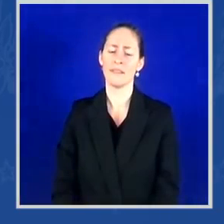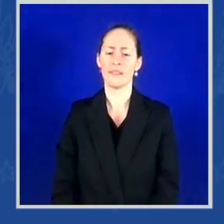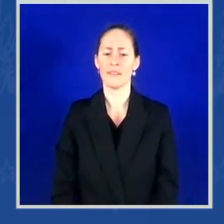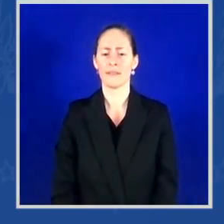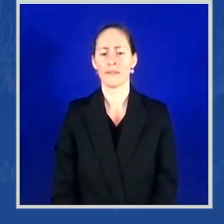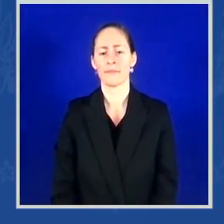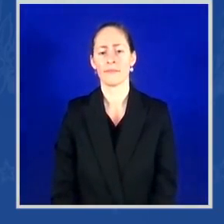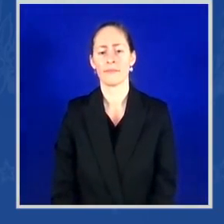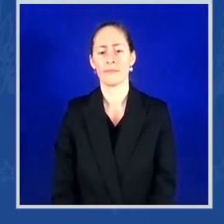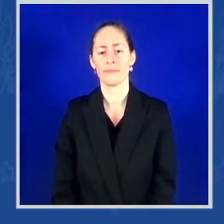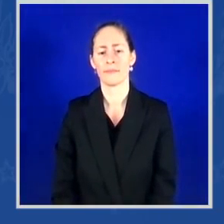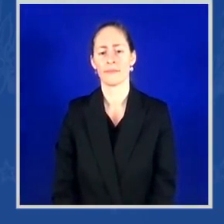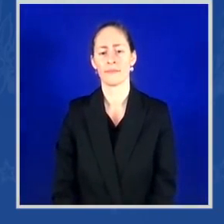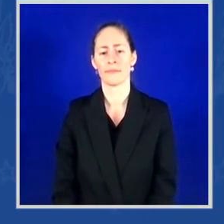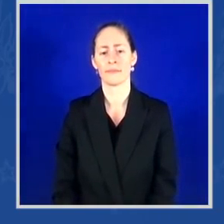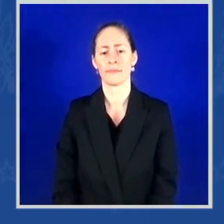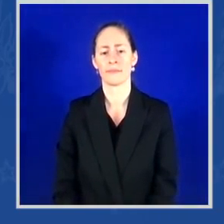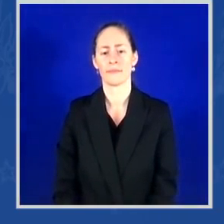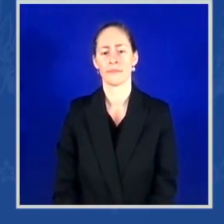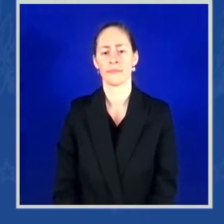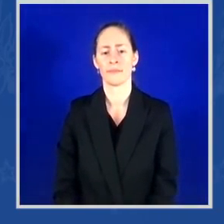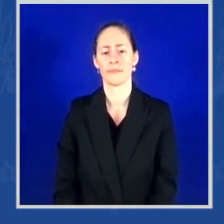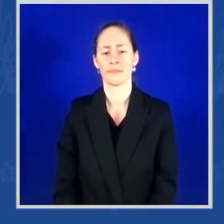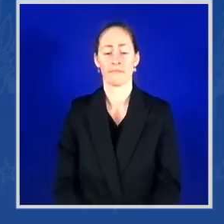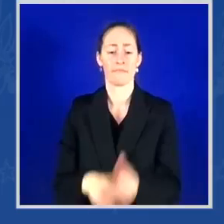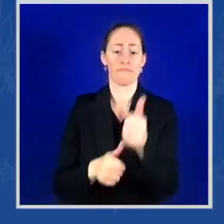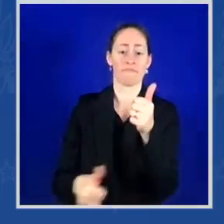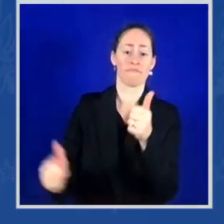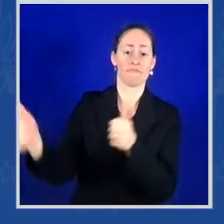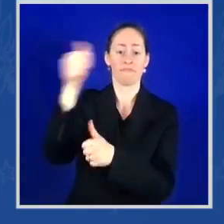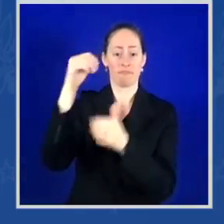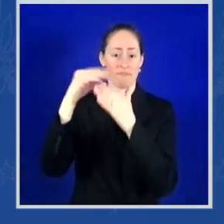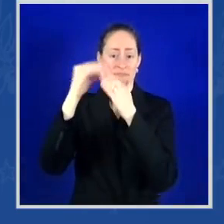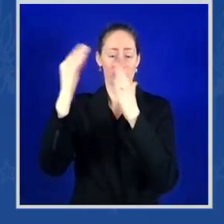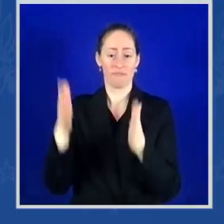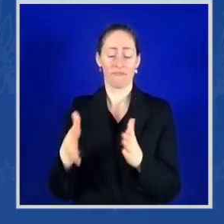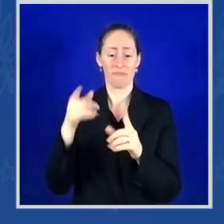women deserve our deepest thanks.